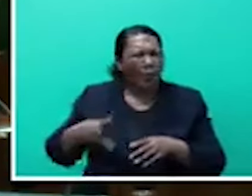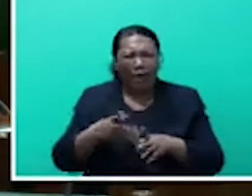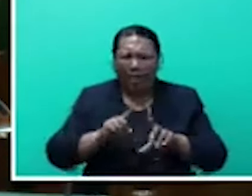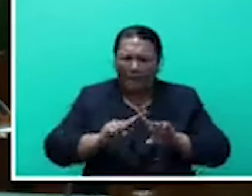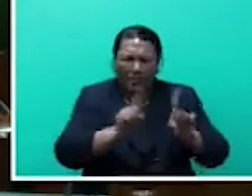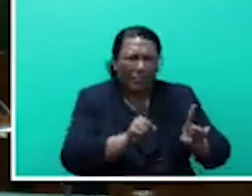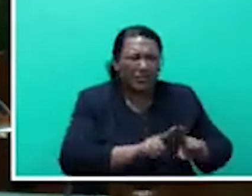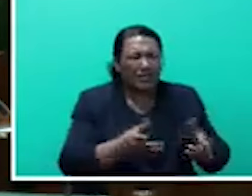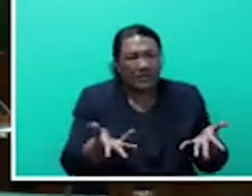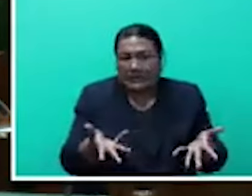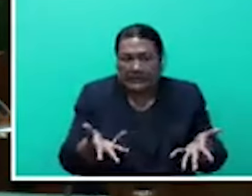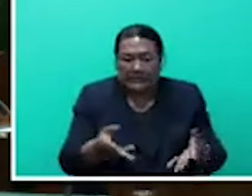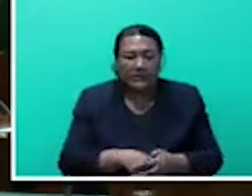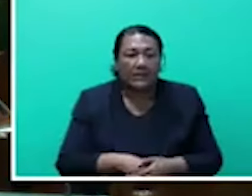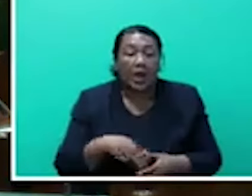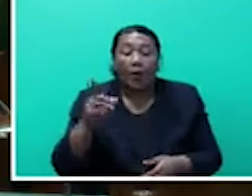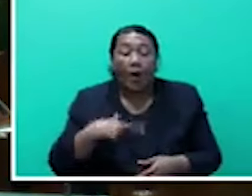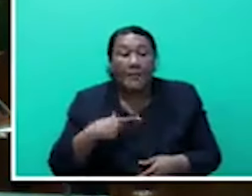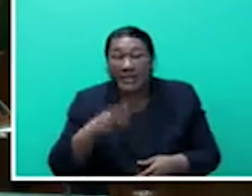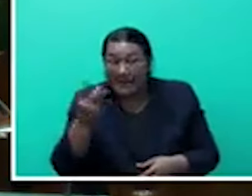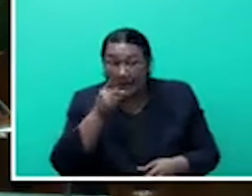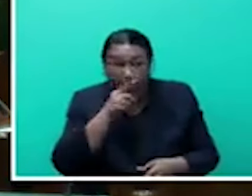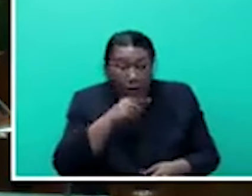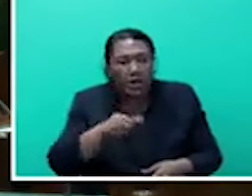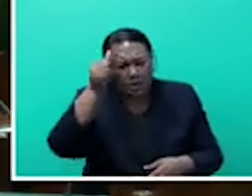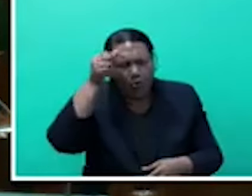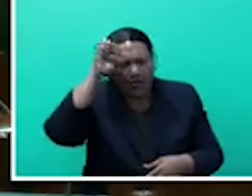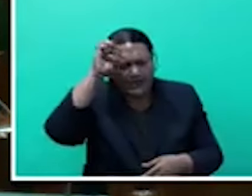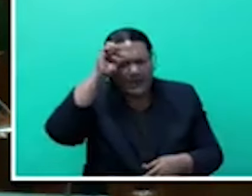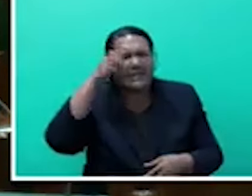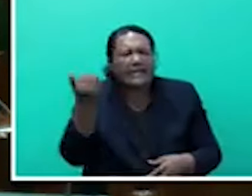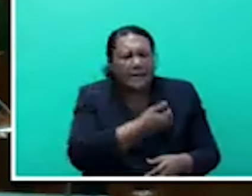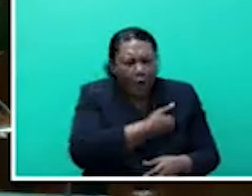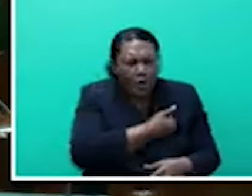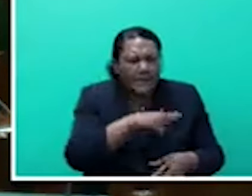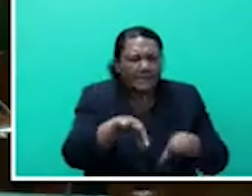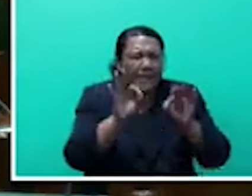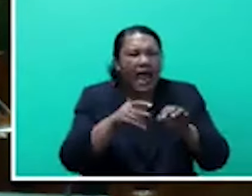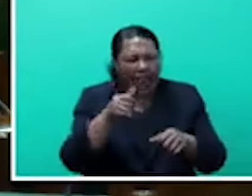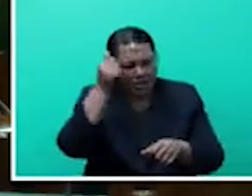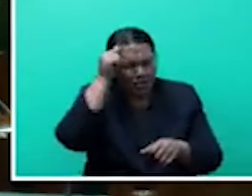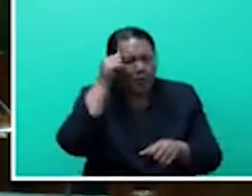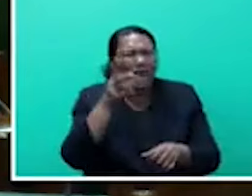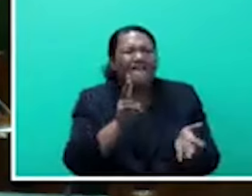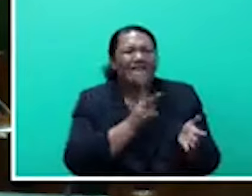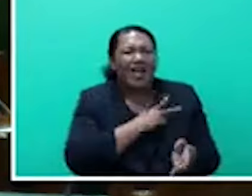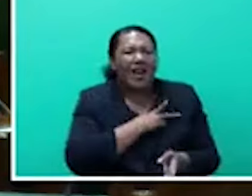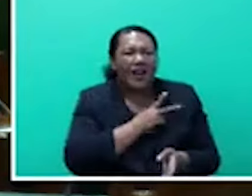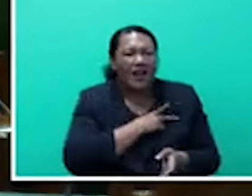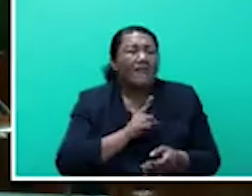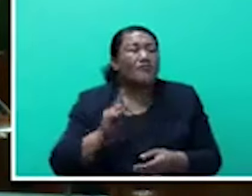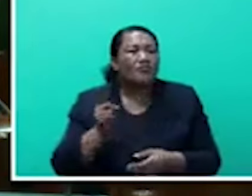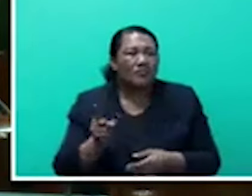monthly green garbage, sir. It is supposed to be collected in my area, in Valalevu, first Tuesday every month,